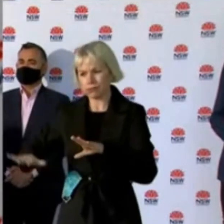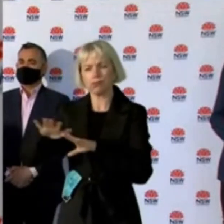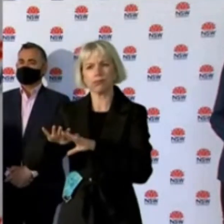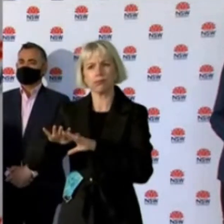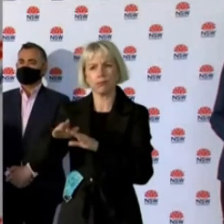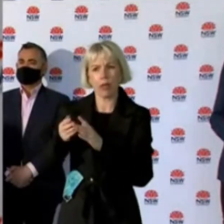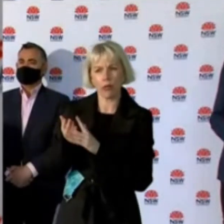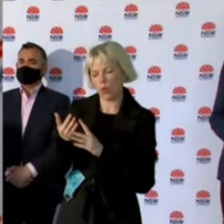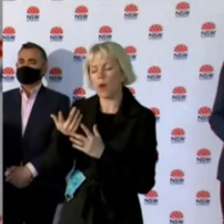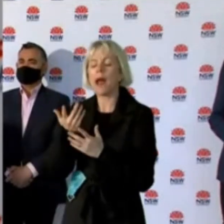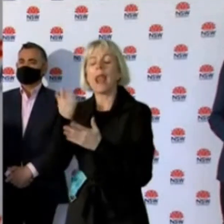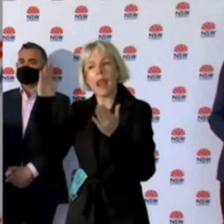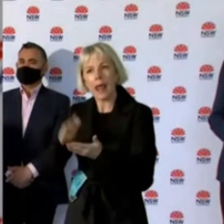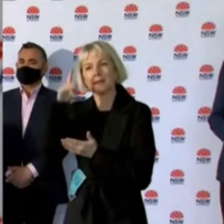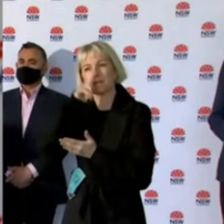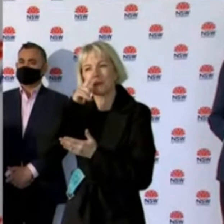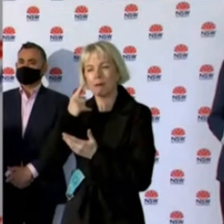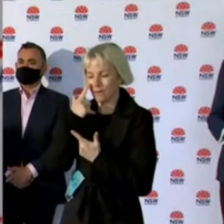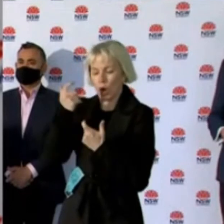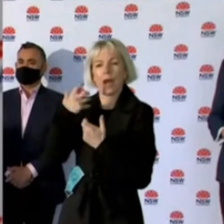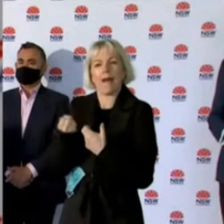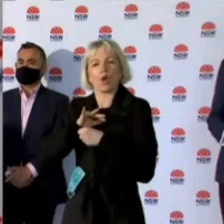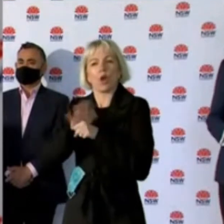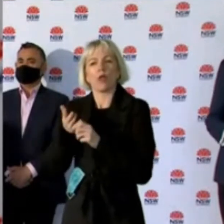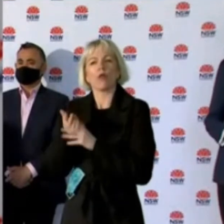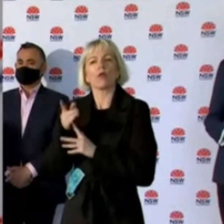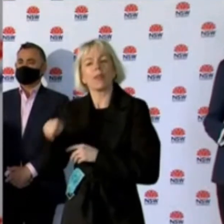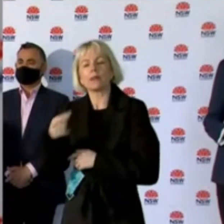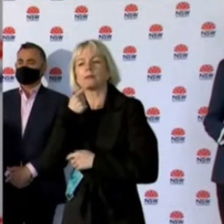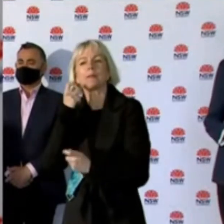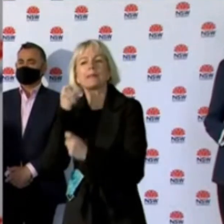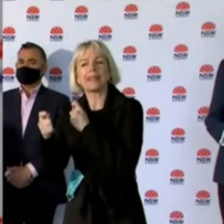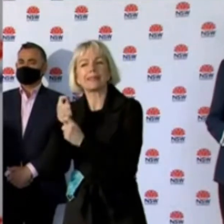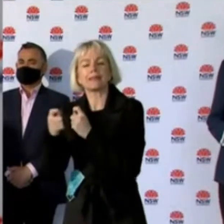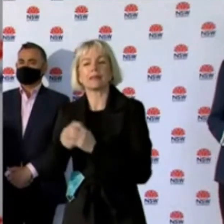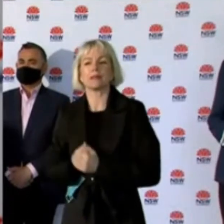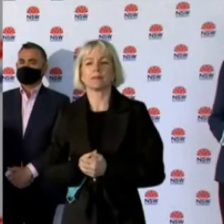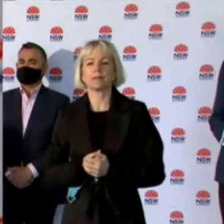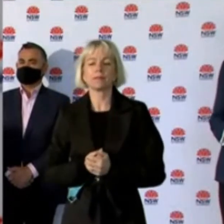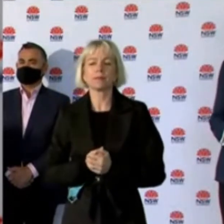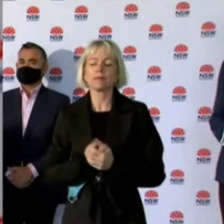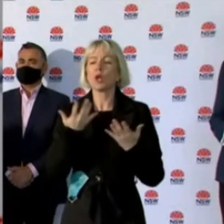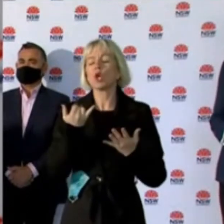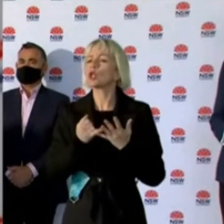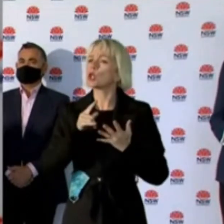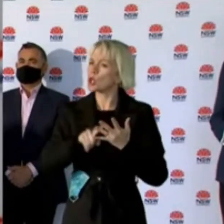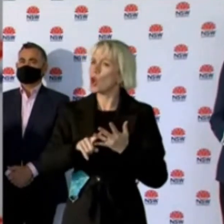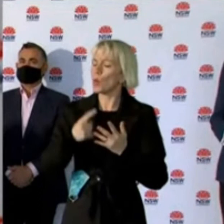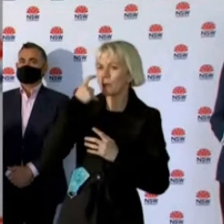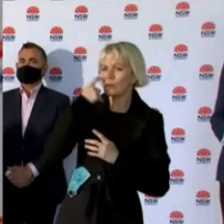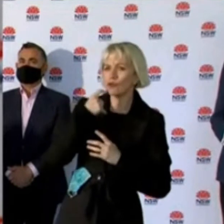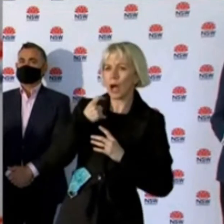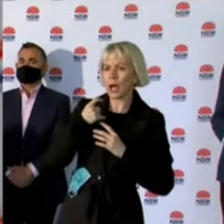cases and people that have been at the exposure venues where we know there's been an infectious case. So we do try and work with the